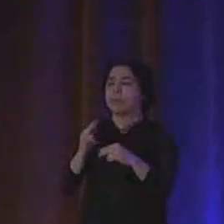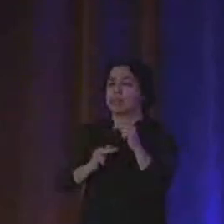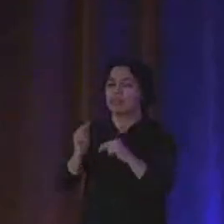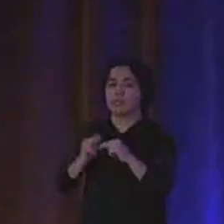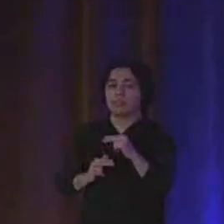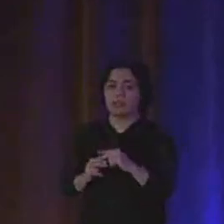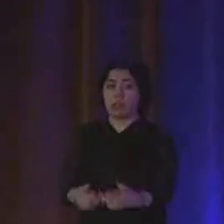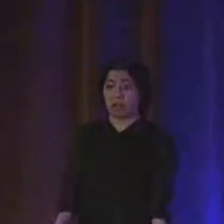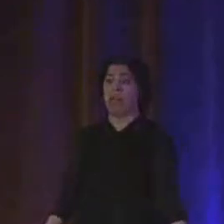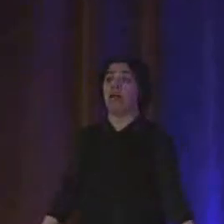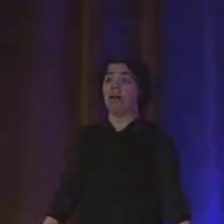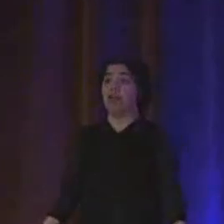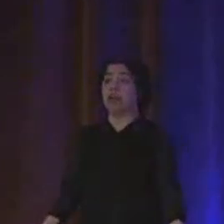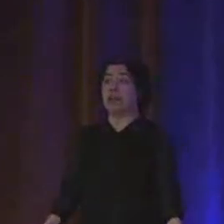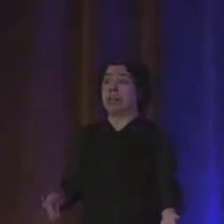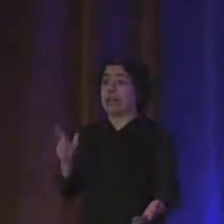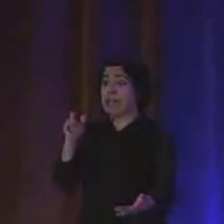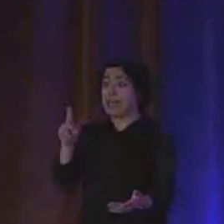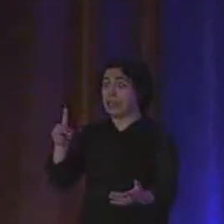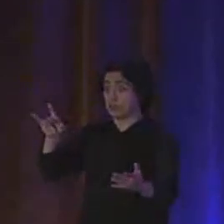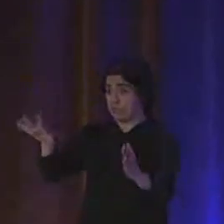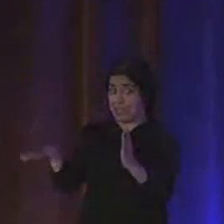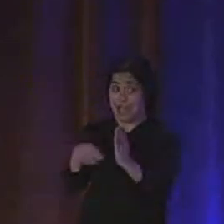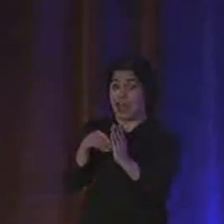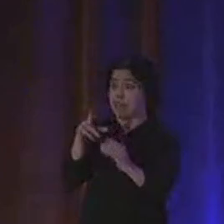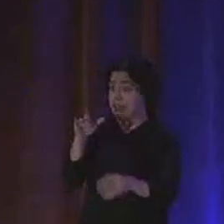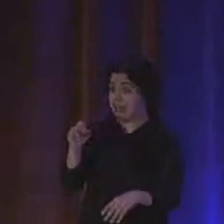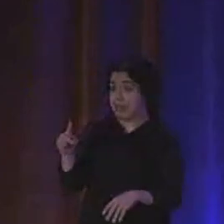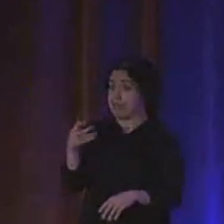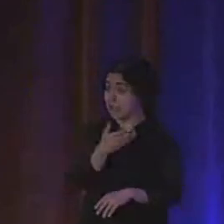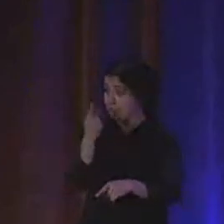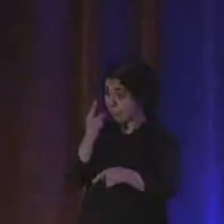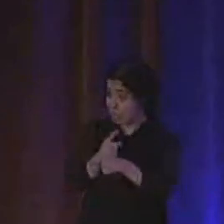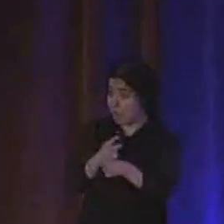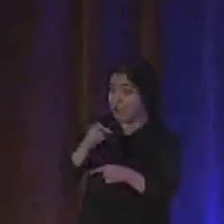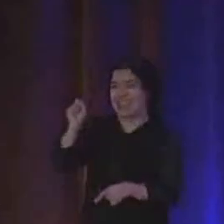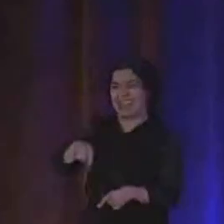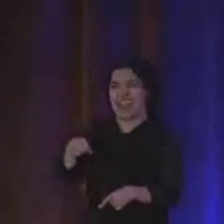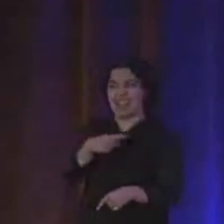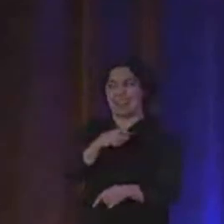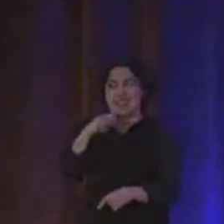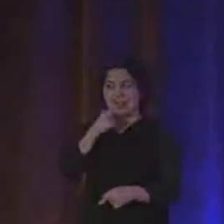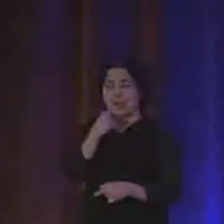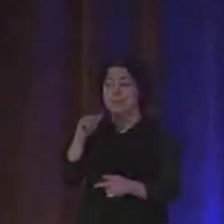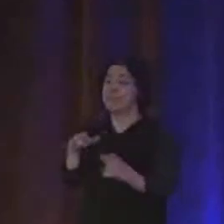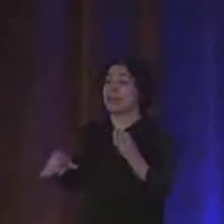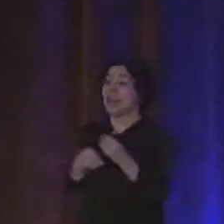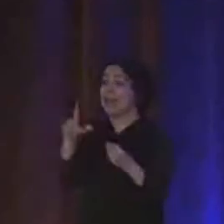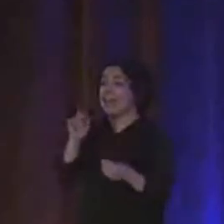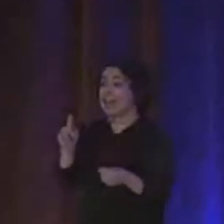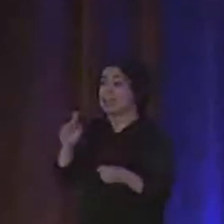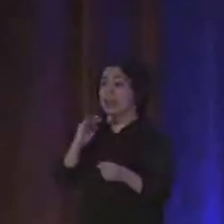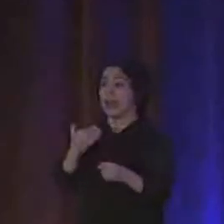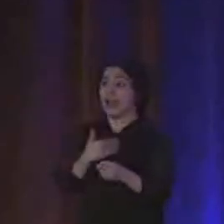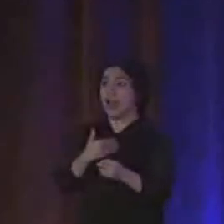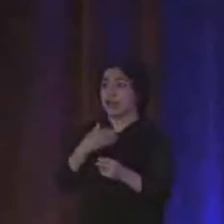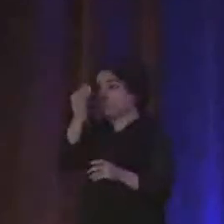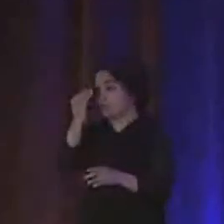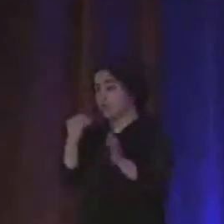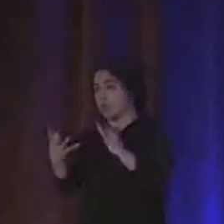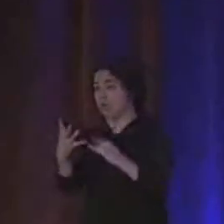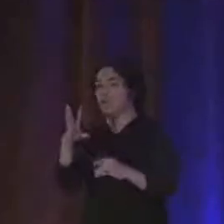Oh, we can add some links in there, right? Yeah, this is cool. All right, so let's add some links into our disclosure widget. Now,